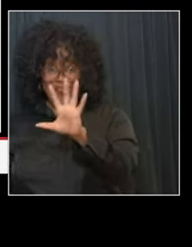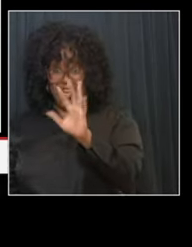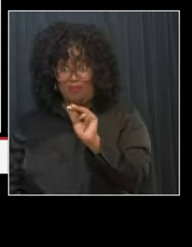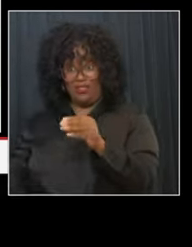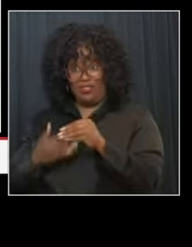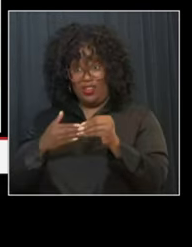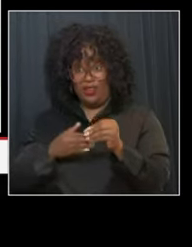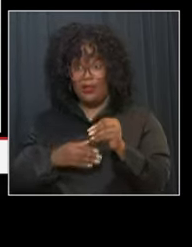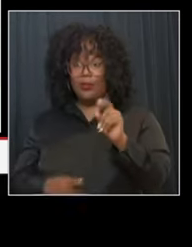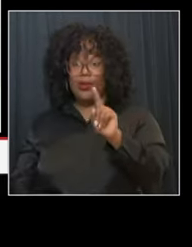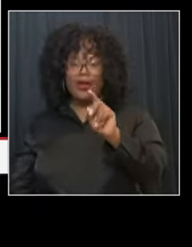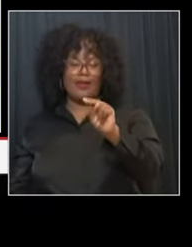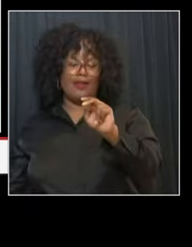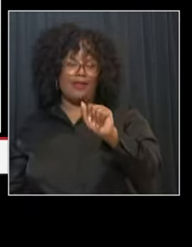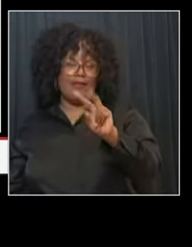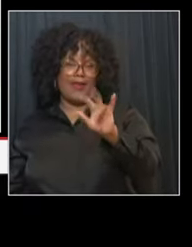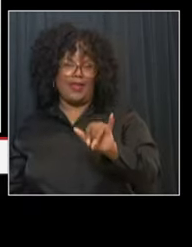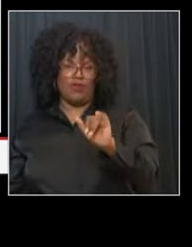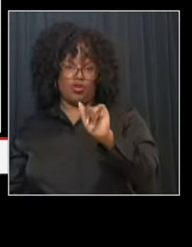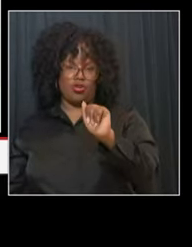families. Thank you. Thank you.